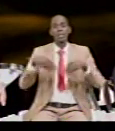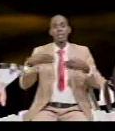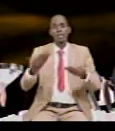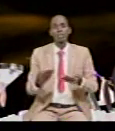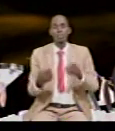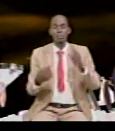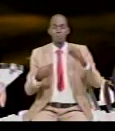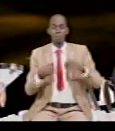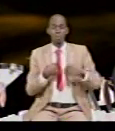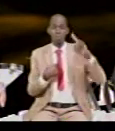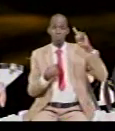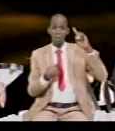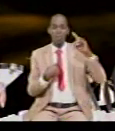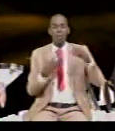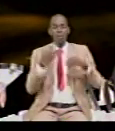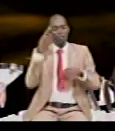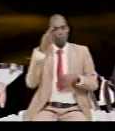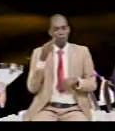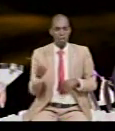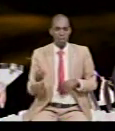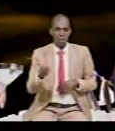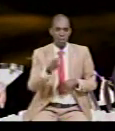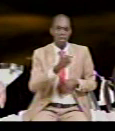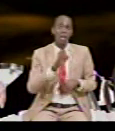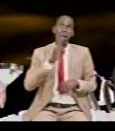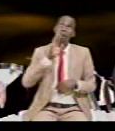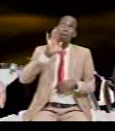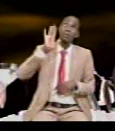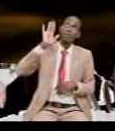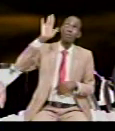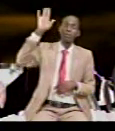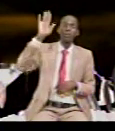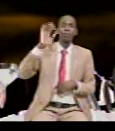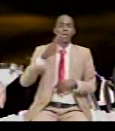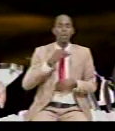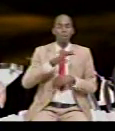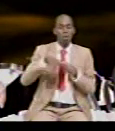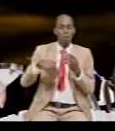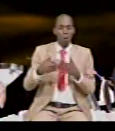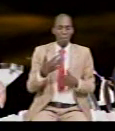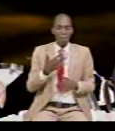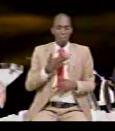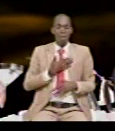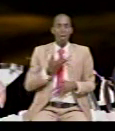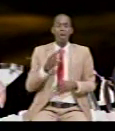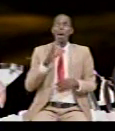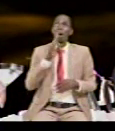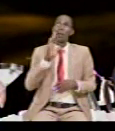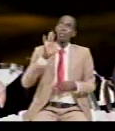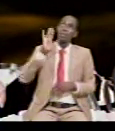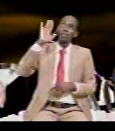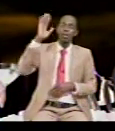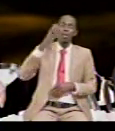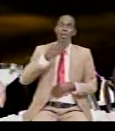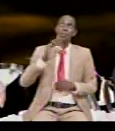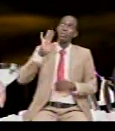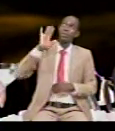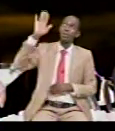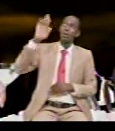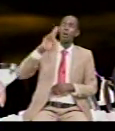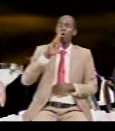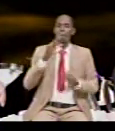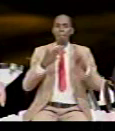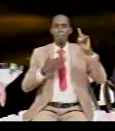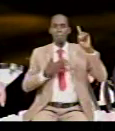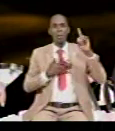they are thine, for they are thine, and all mine are thine, and thine are mine, and